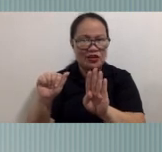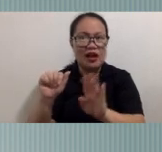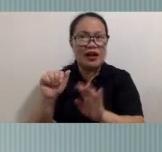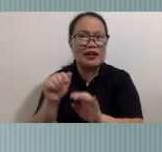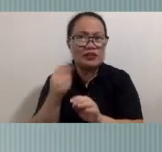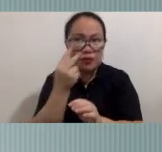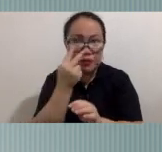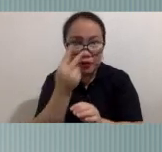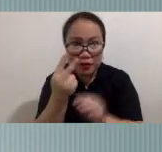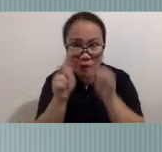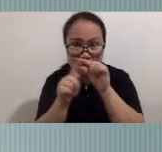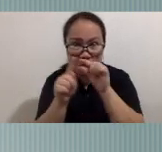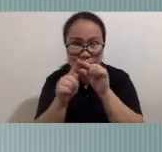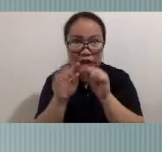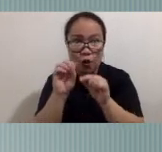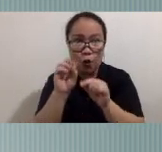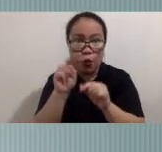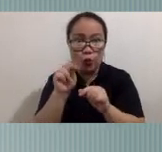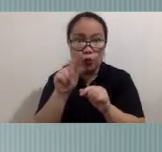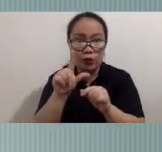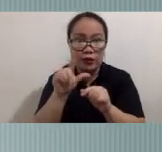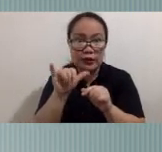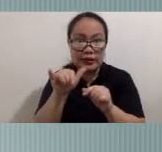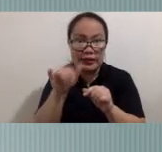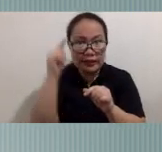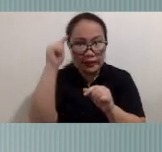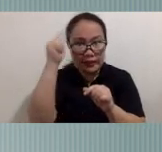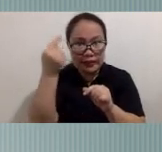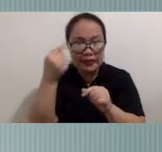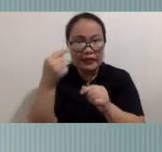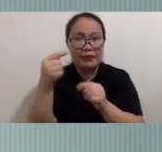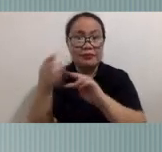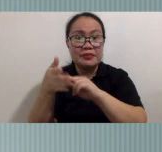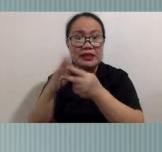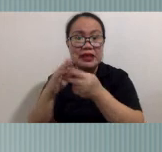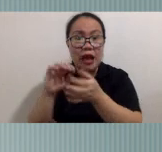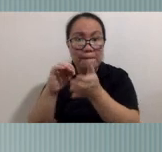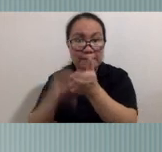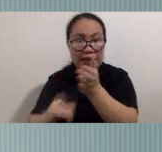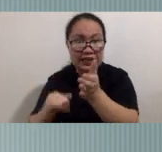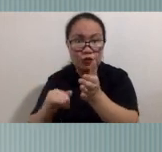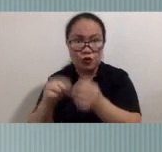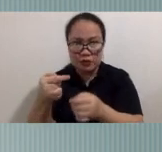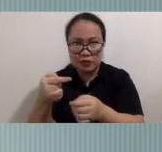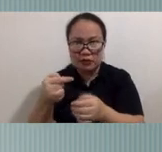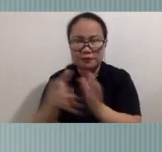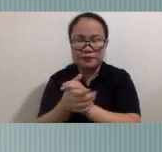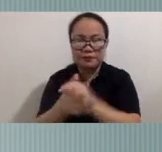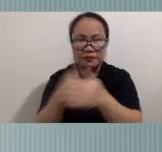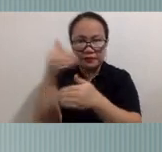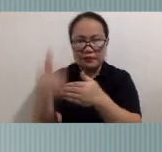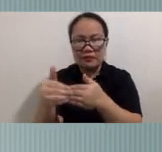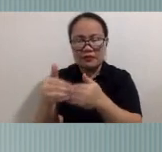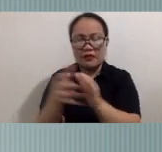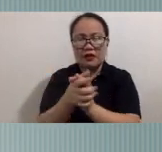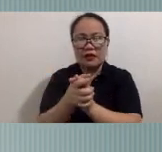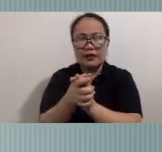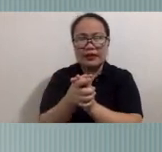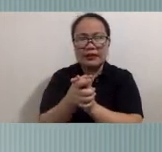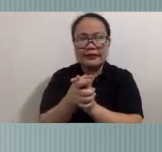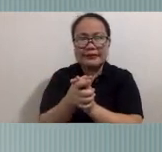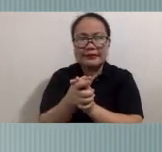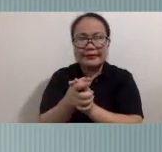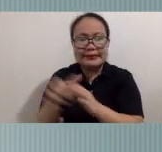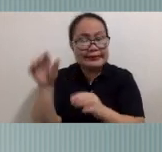kasi apple only daw. So that is the cardinality of A minus B. Next, if we only